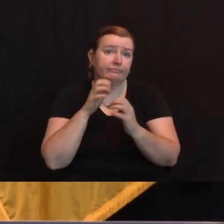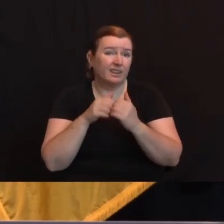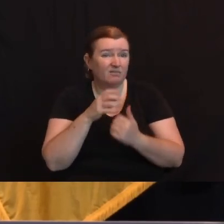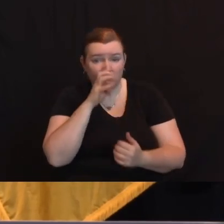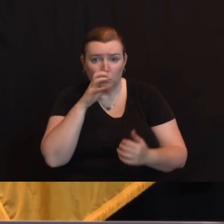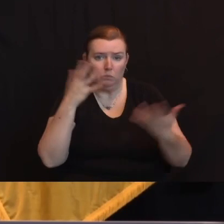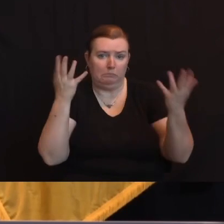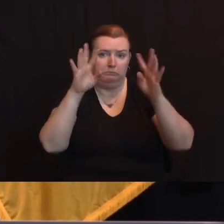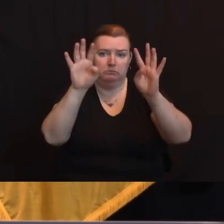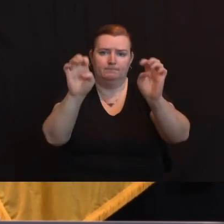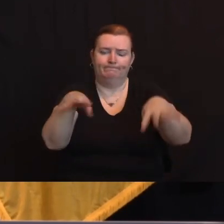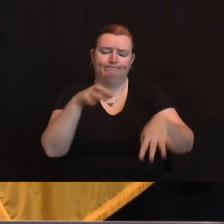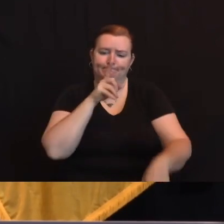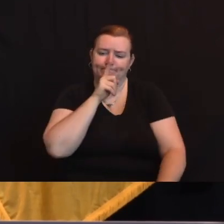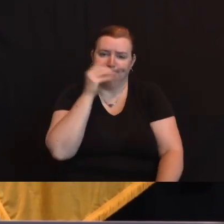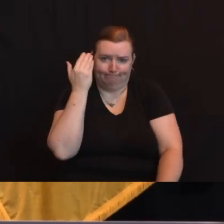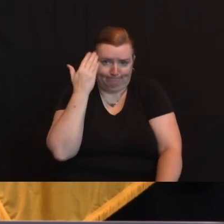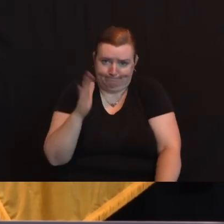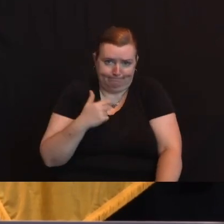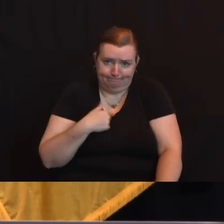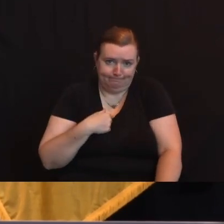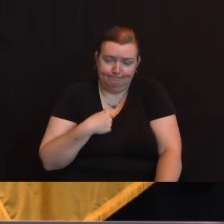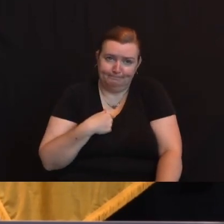And so